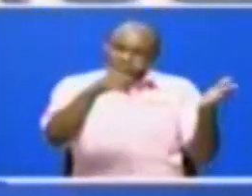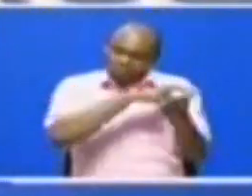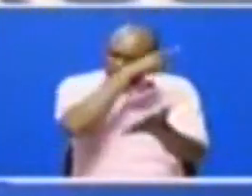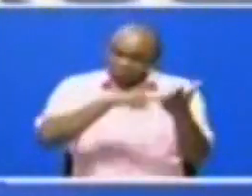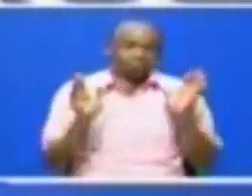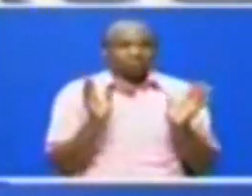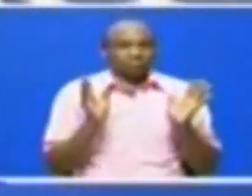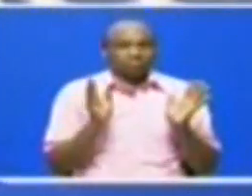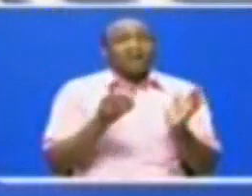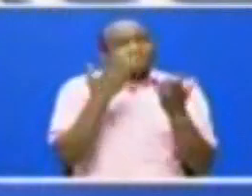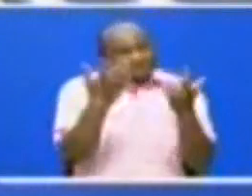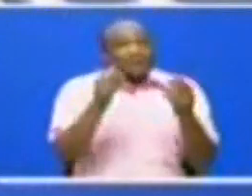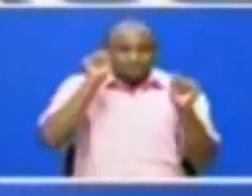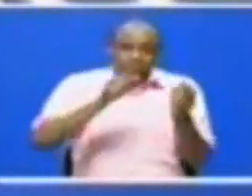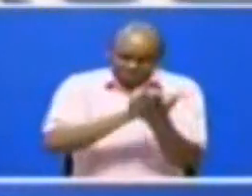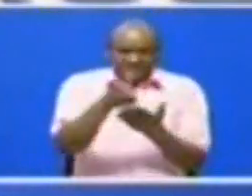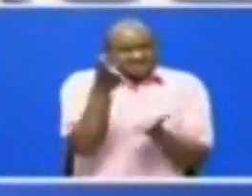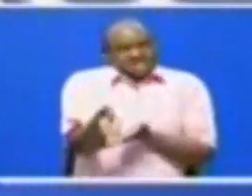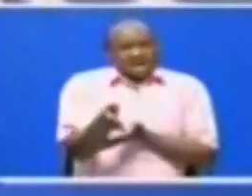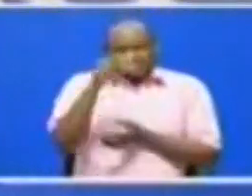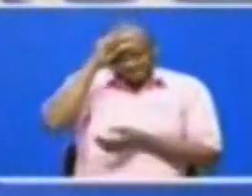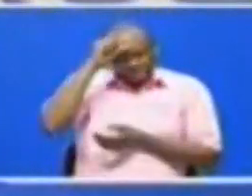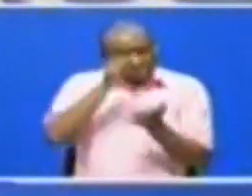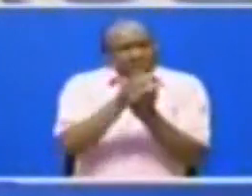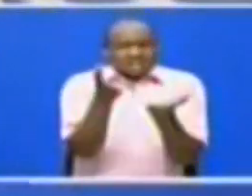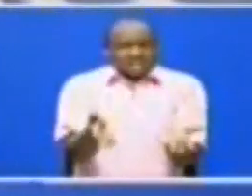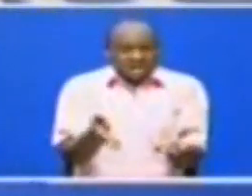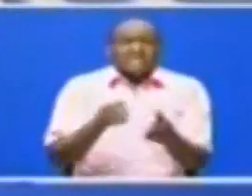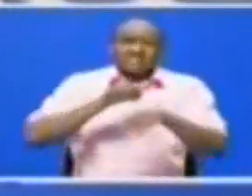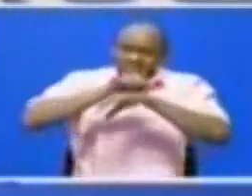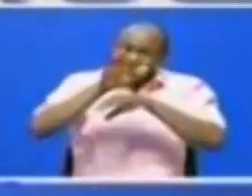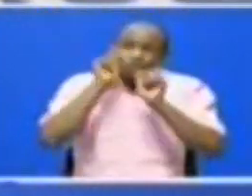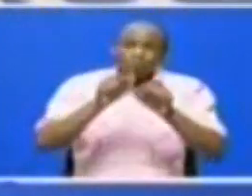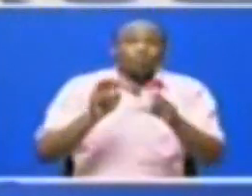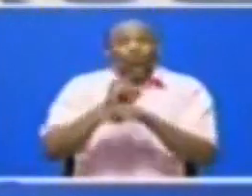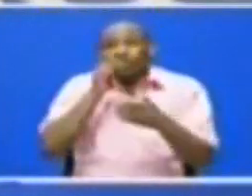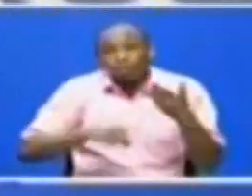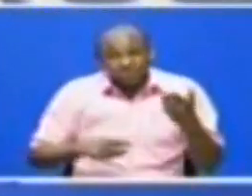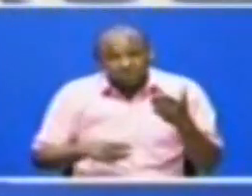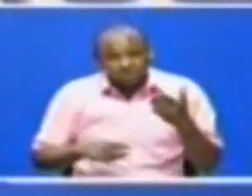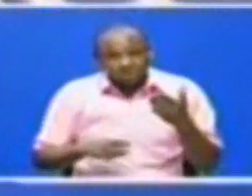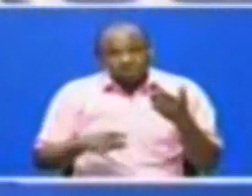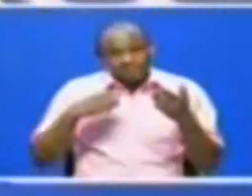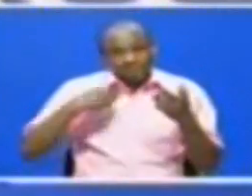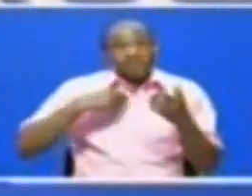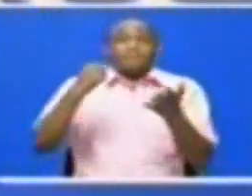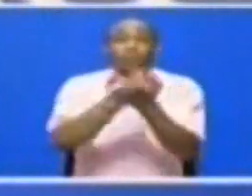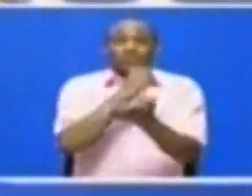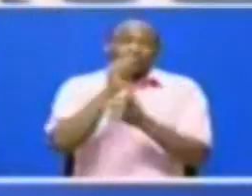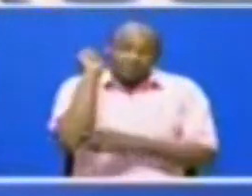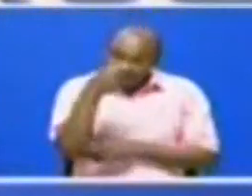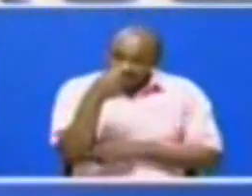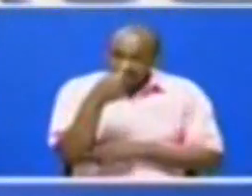anymore. Ballot papers can be printed at government printer. The transmission can be done using the Postal Corporation of Kenya or